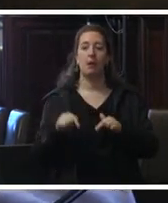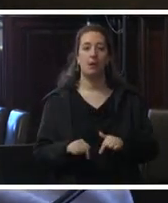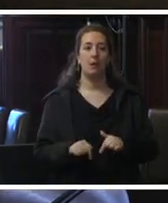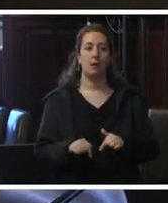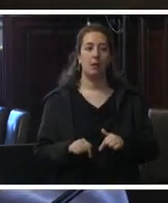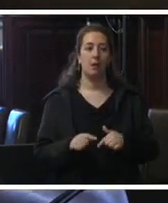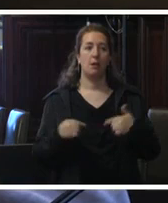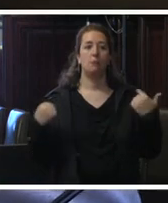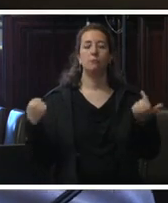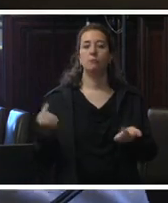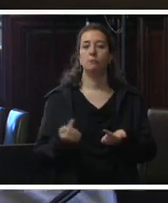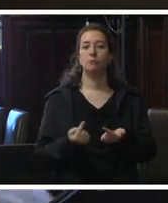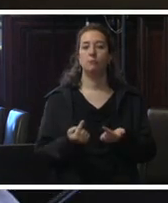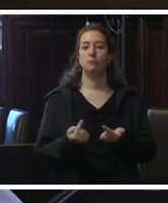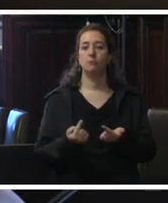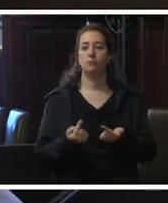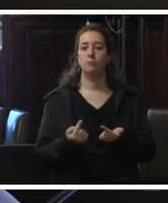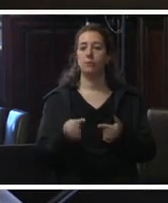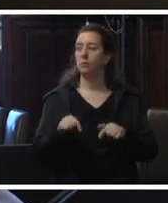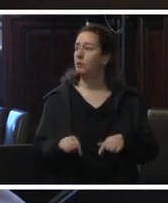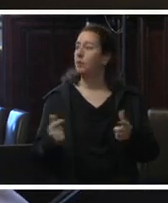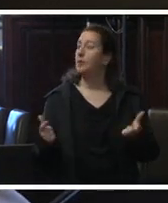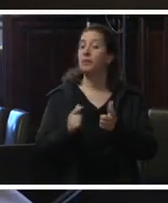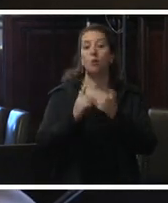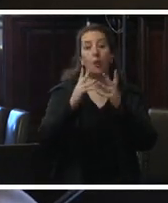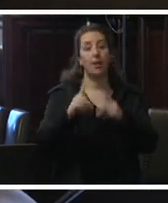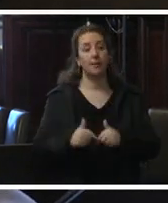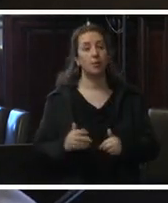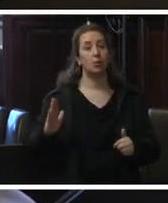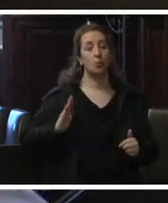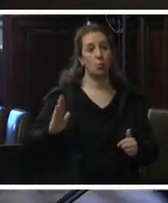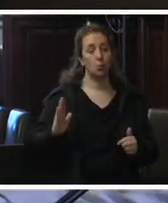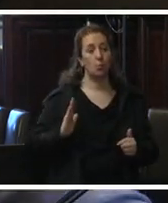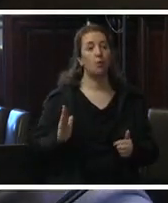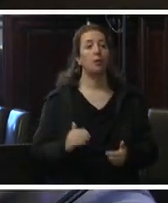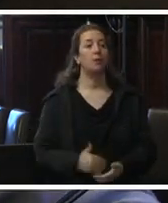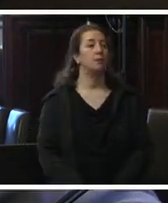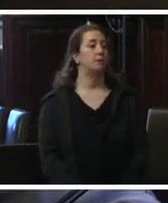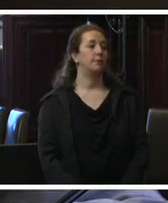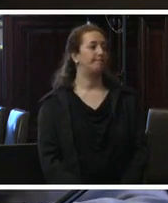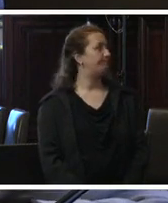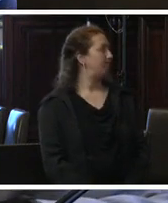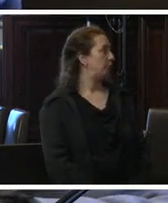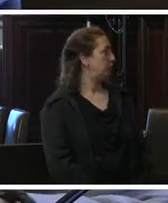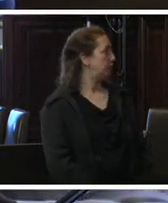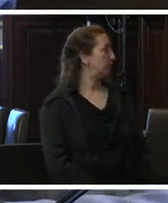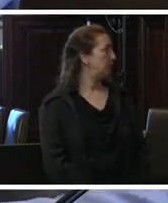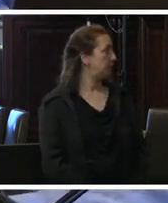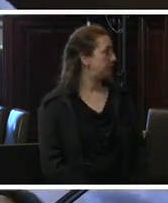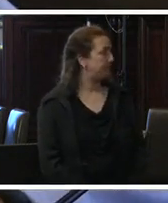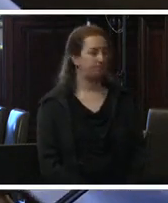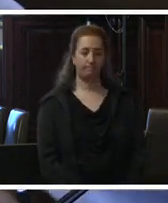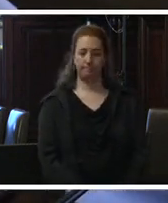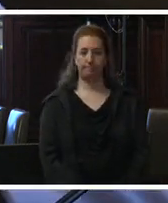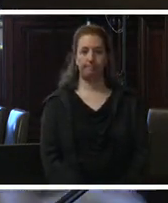is on the criminalization of female environmental activists in